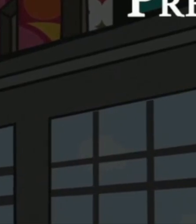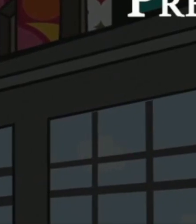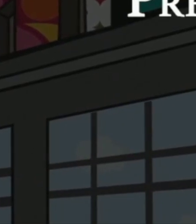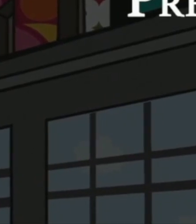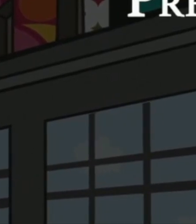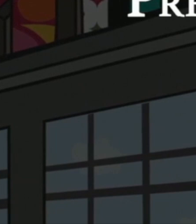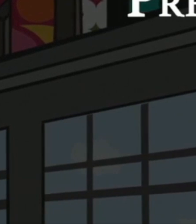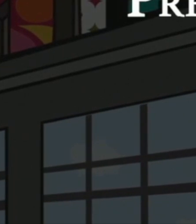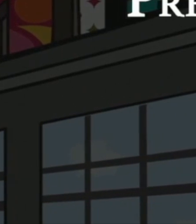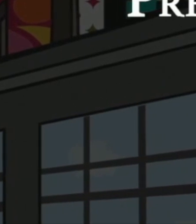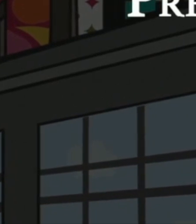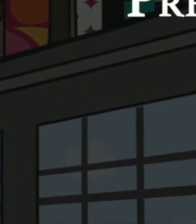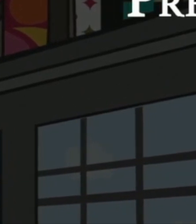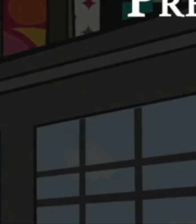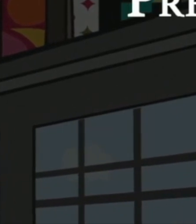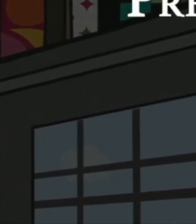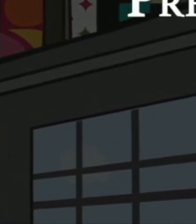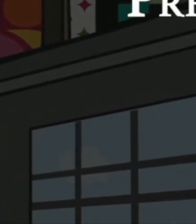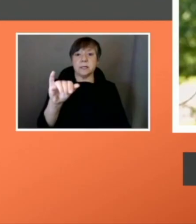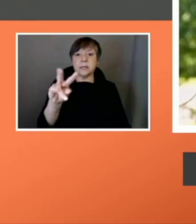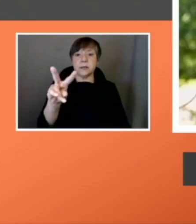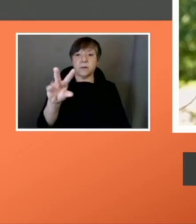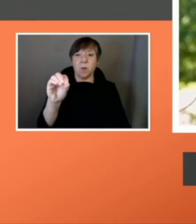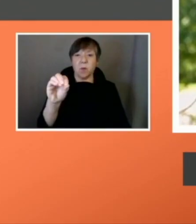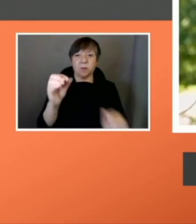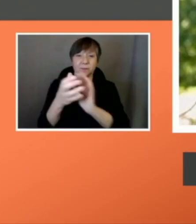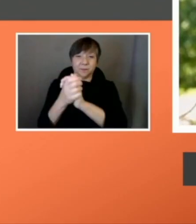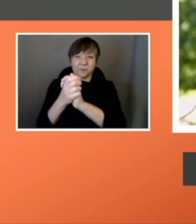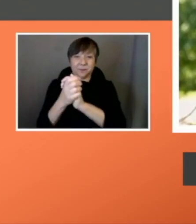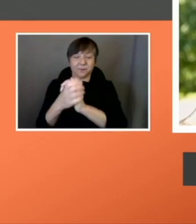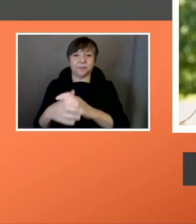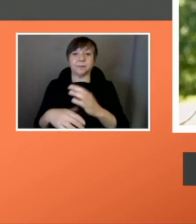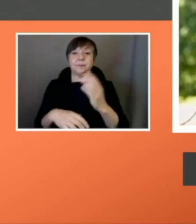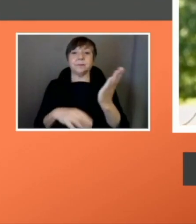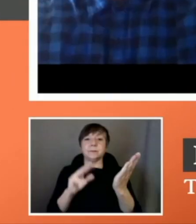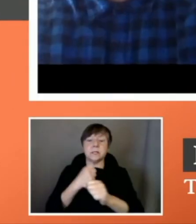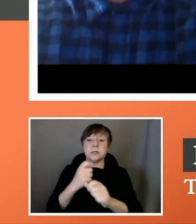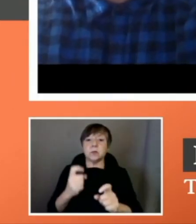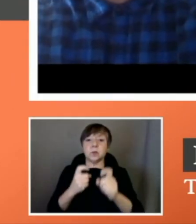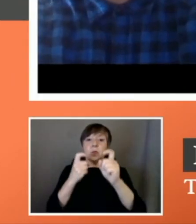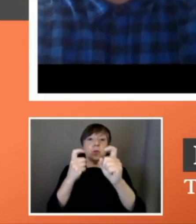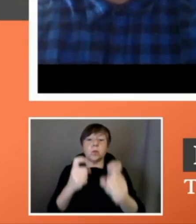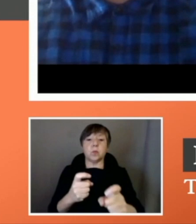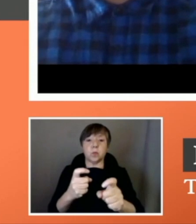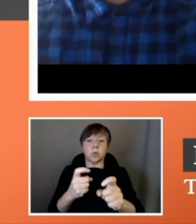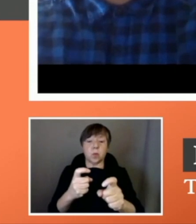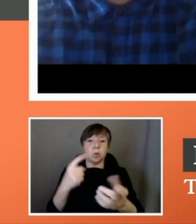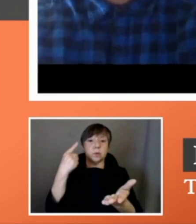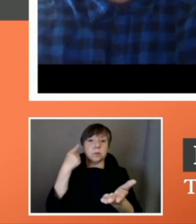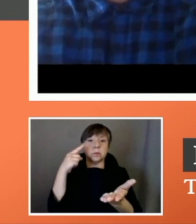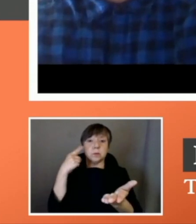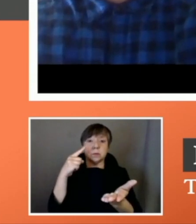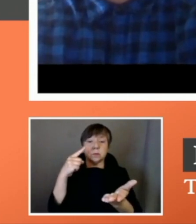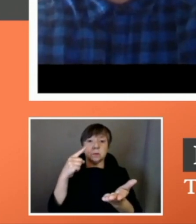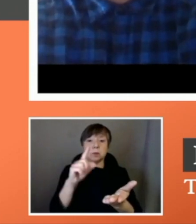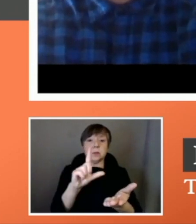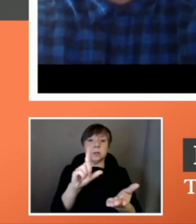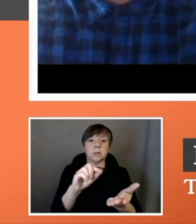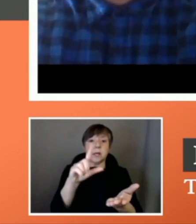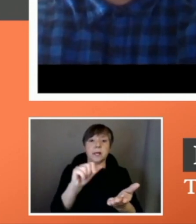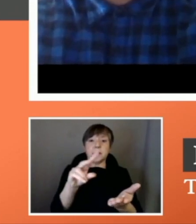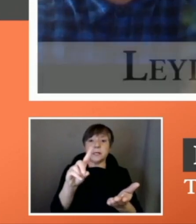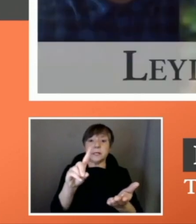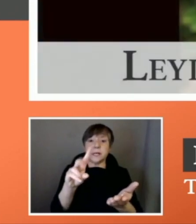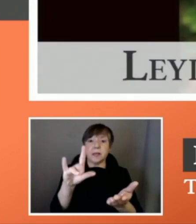Other awards include the Margaret South Award, given to Danny Devo, Lenny Zakim PTSO Human Rights